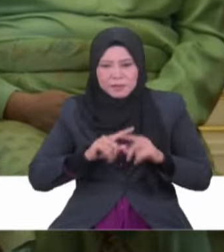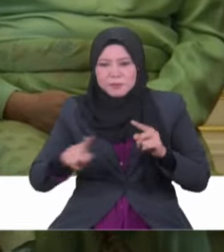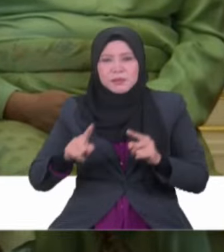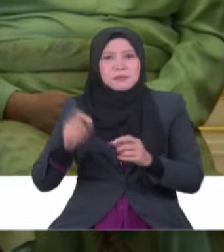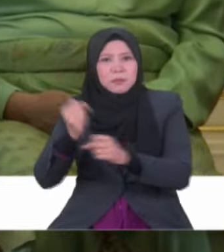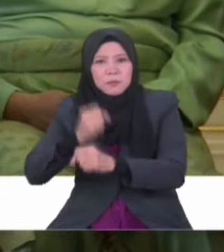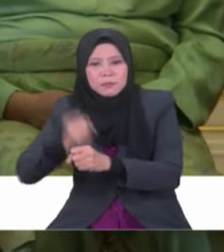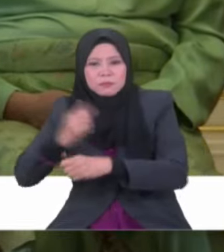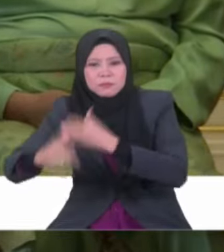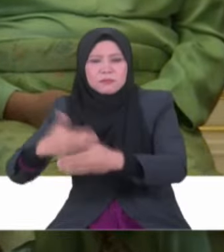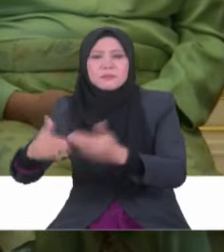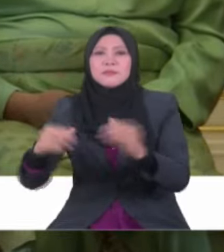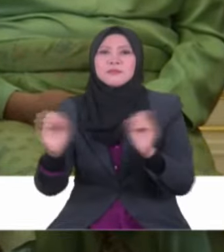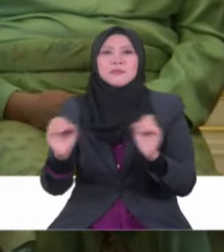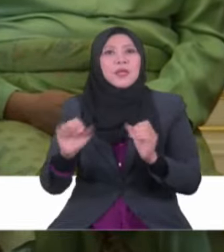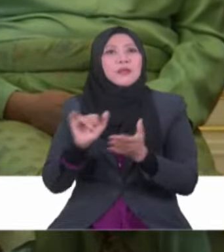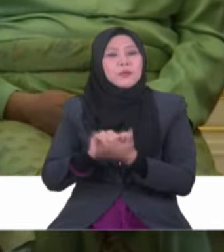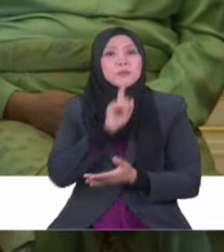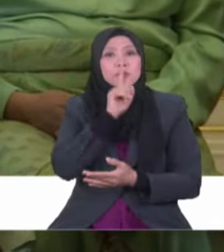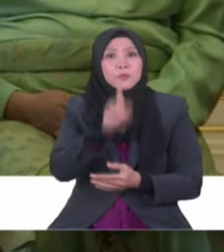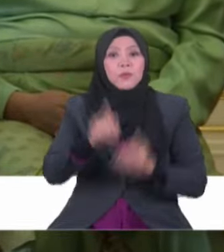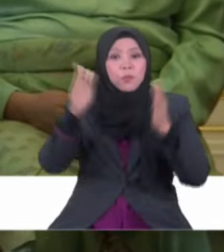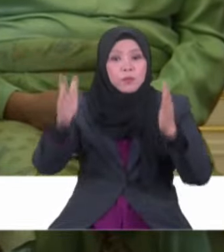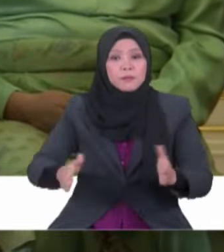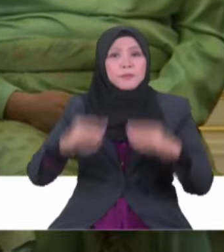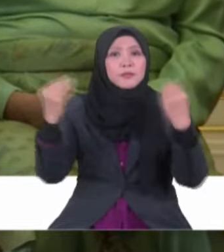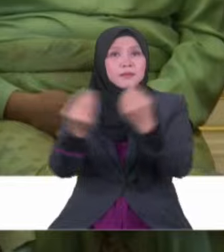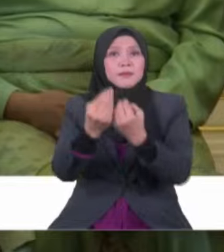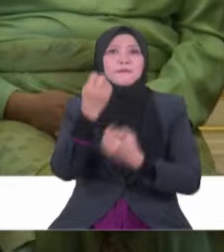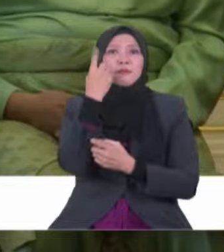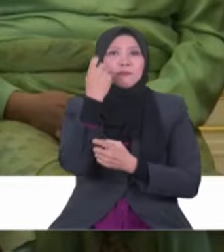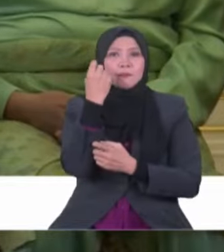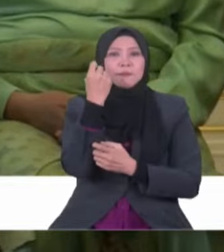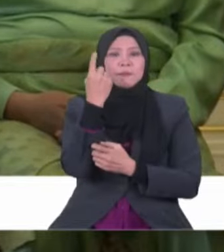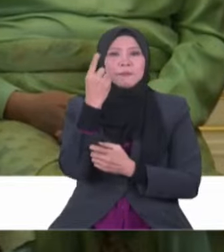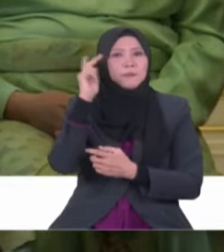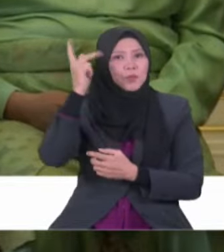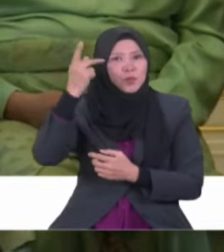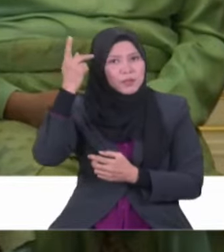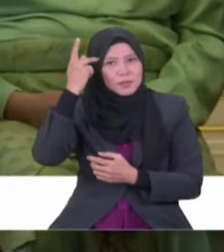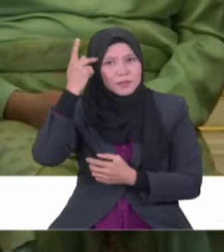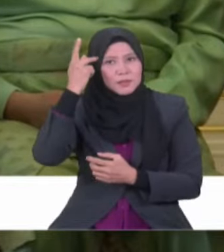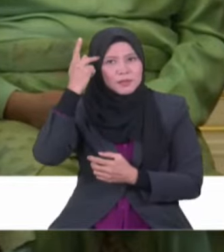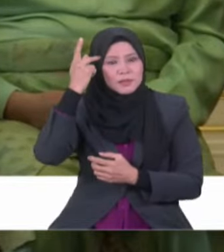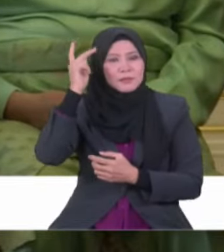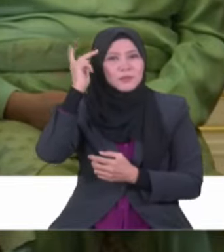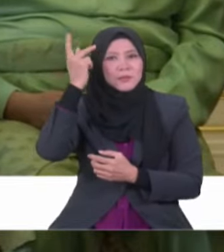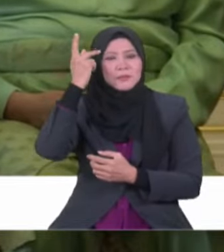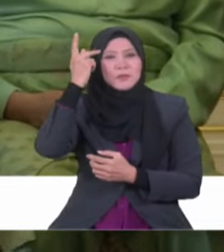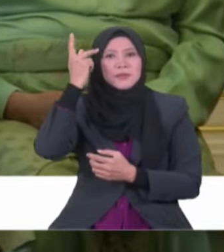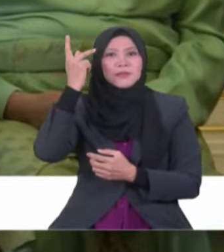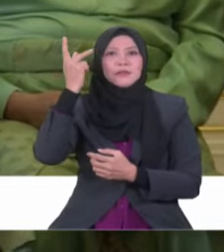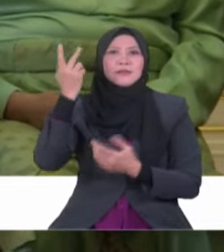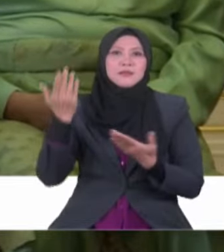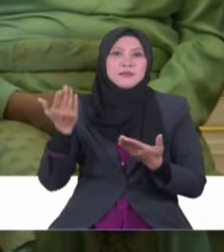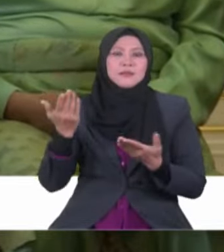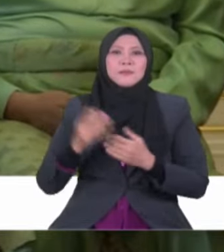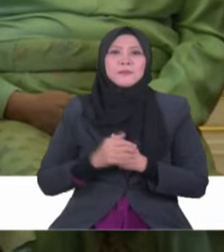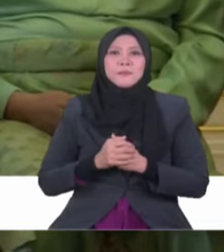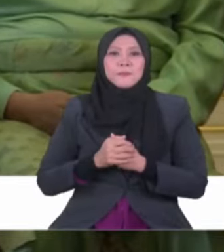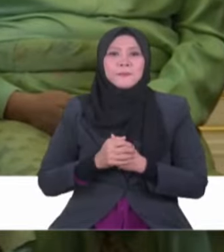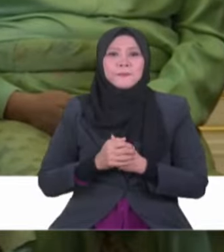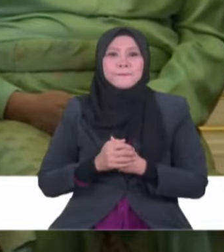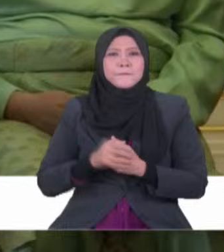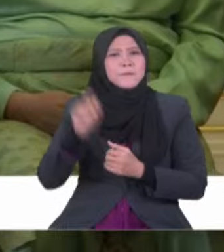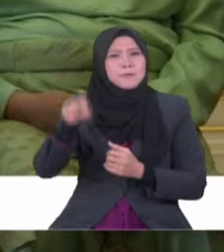deliver. I want to make sure that people understand that politics is about integrity, I think, as Prima said,